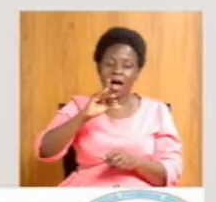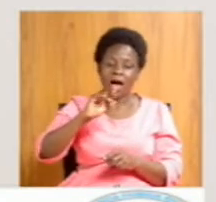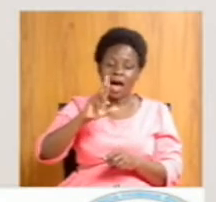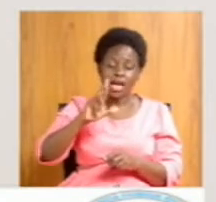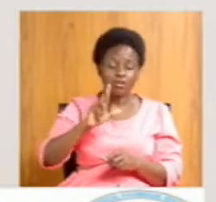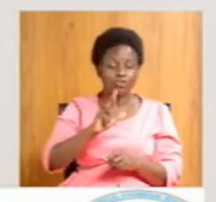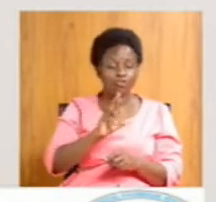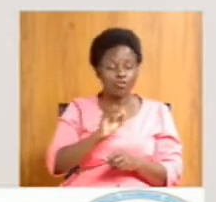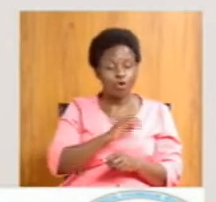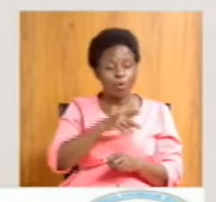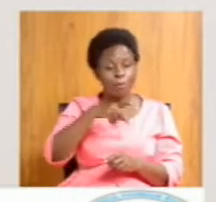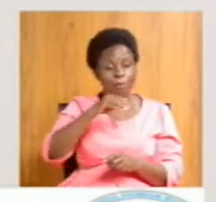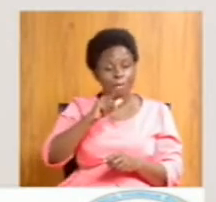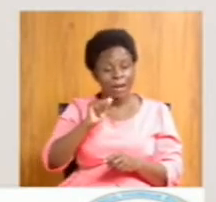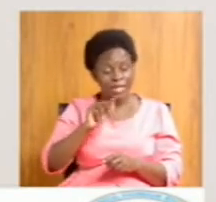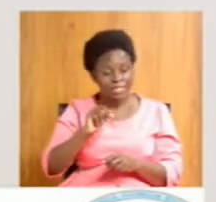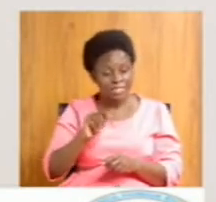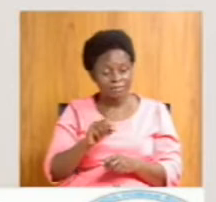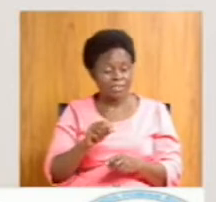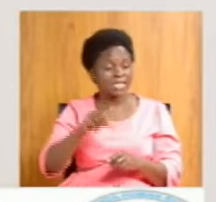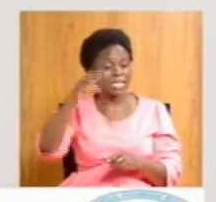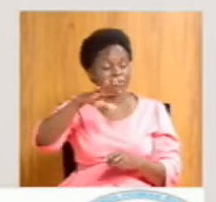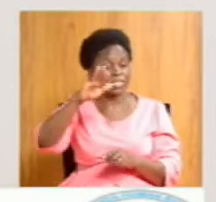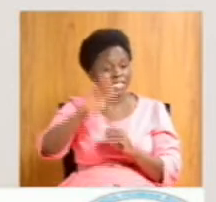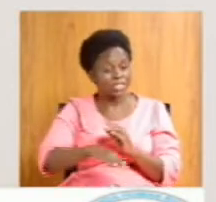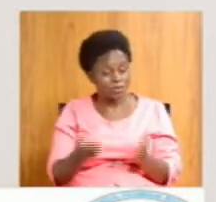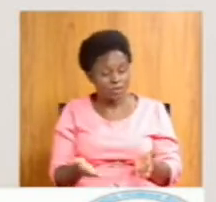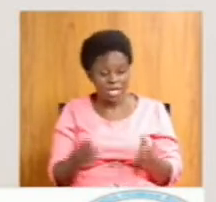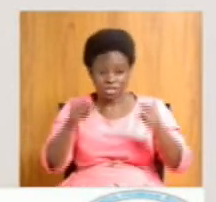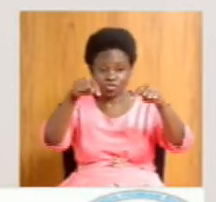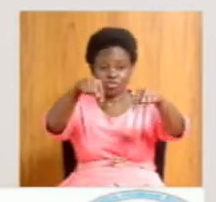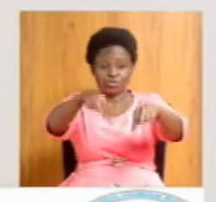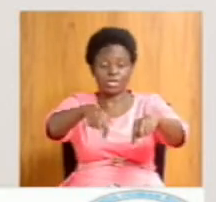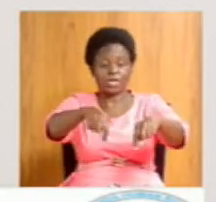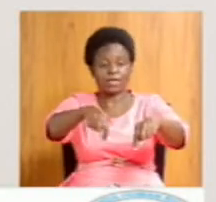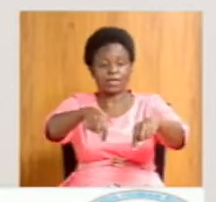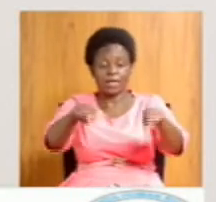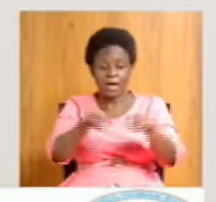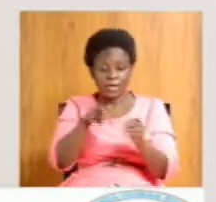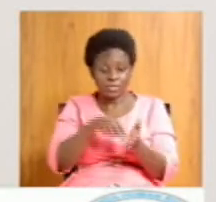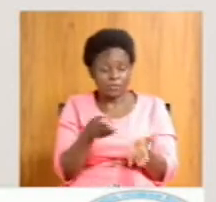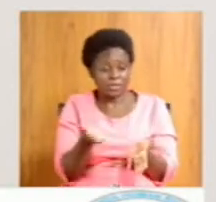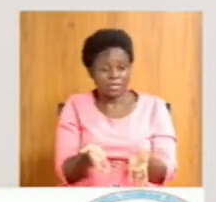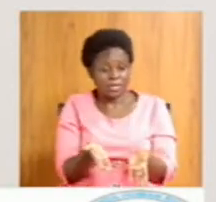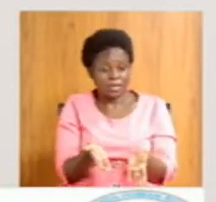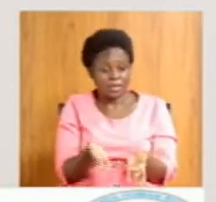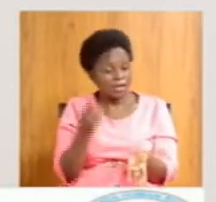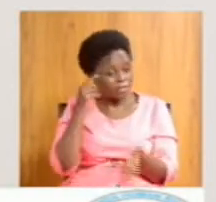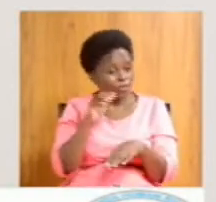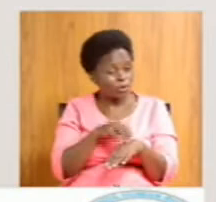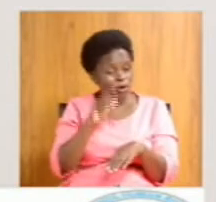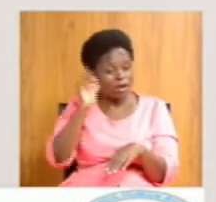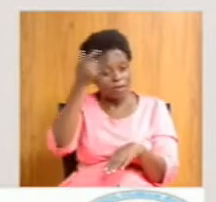plants but the electricity is still low and today as we stand here I think we should call on